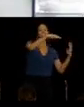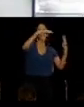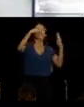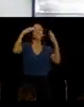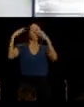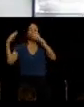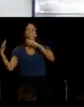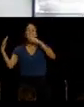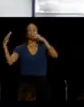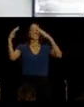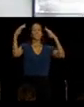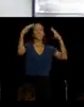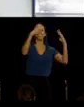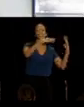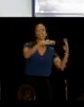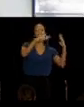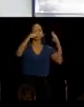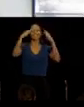perilous